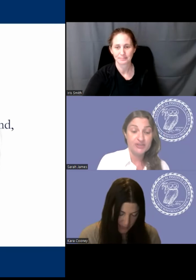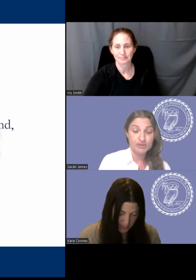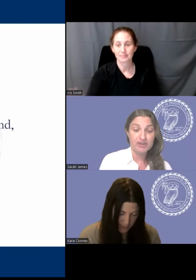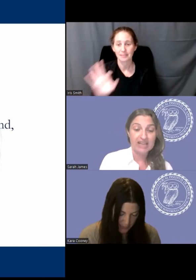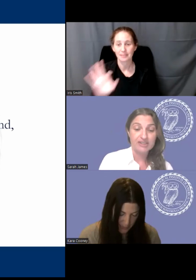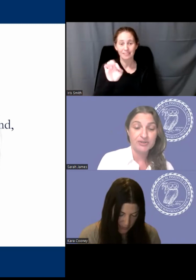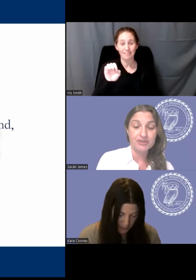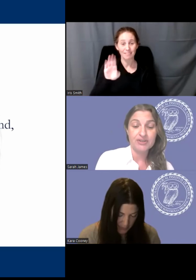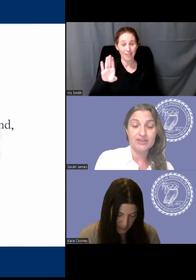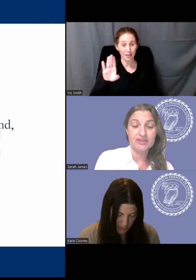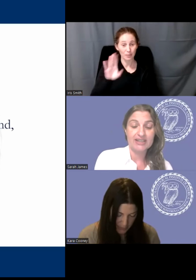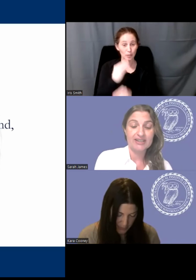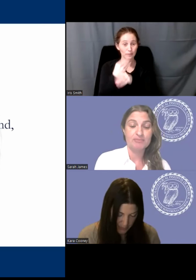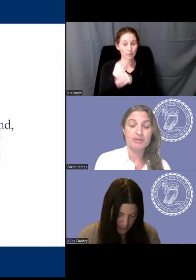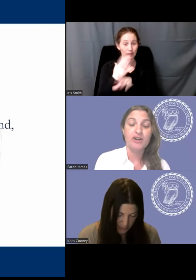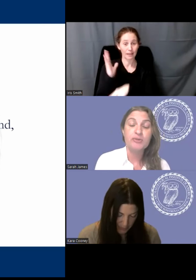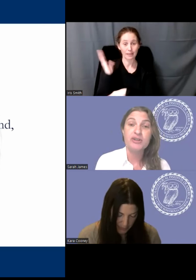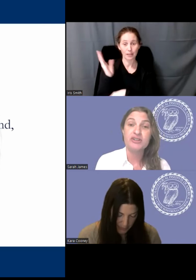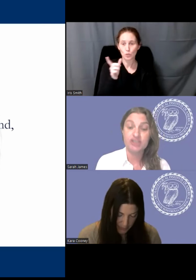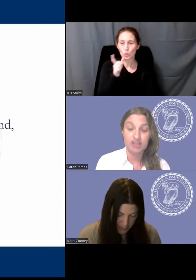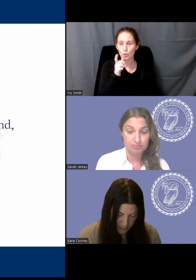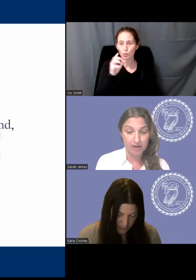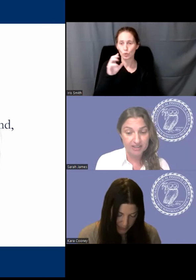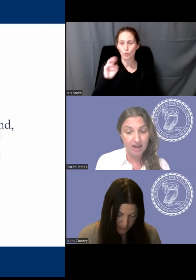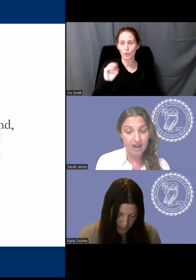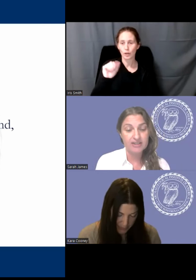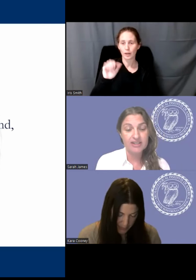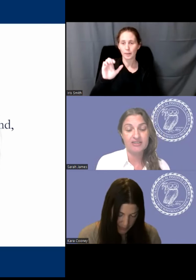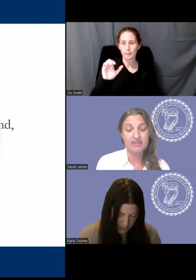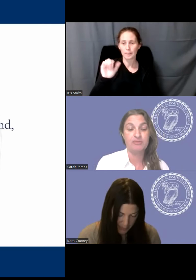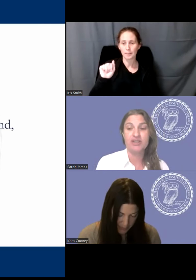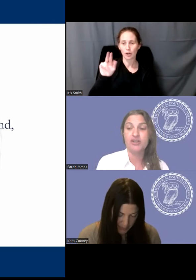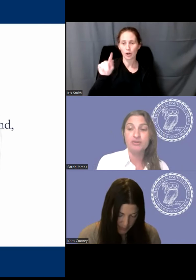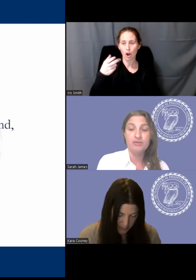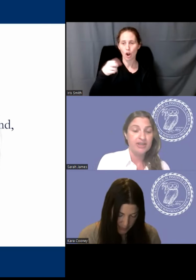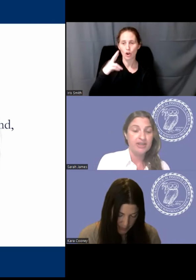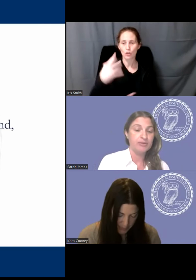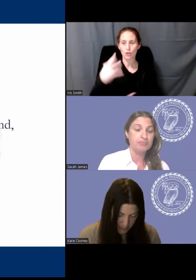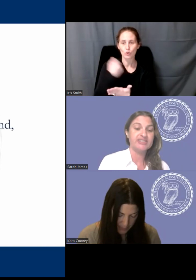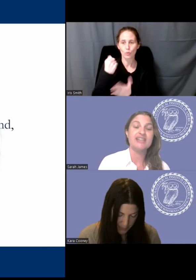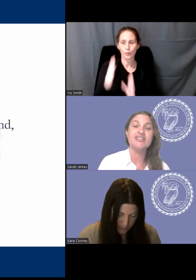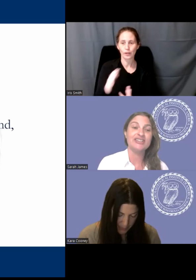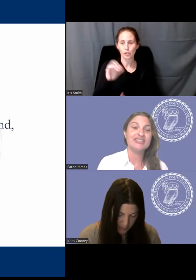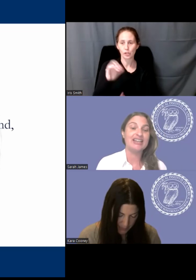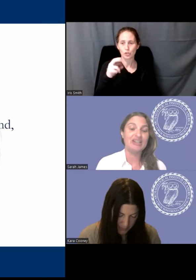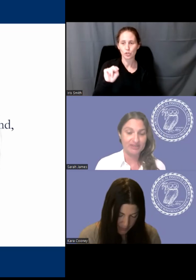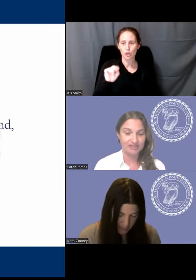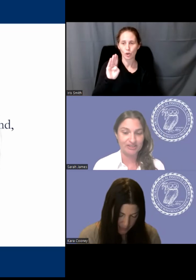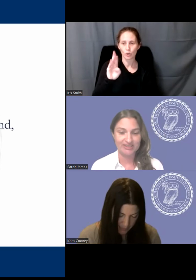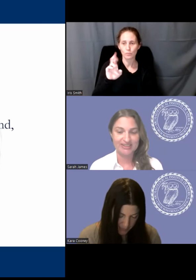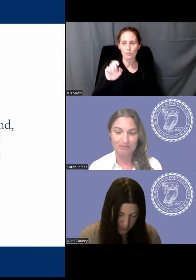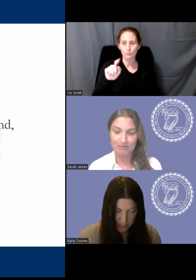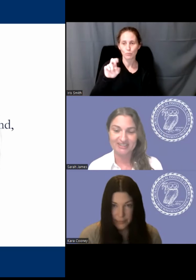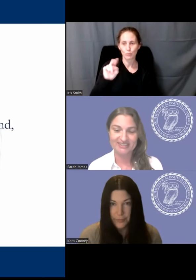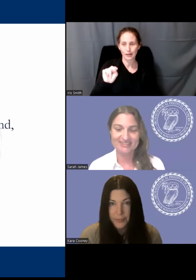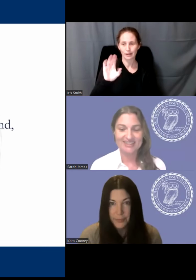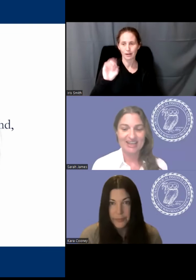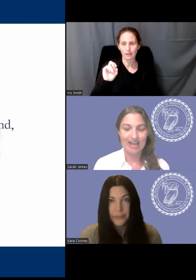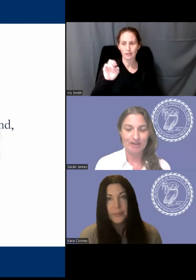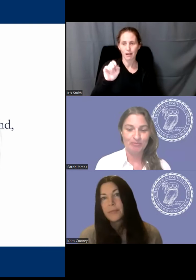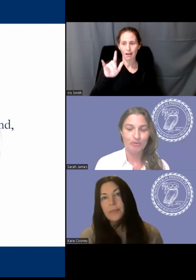February's virtual lecturer is MacArthur winner Joan Breton Connolly of NYU, who will present her exciting research on